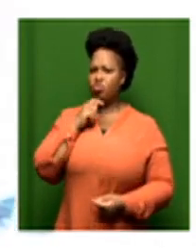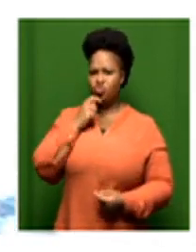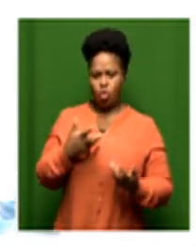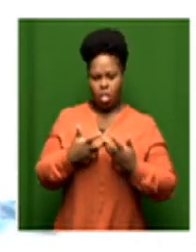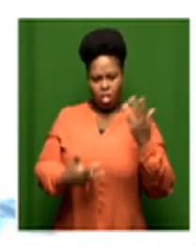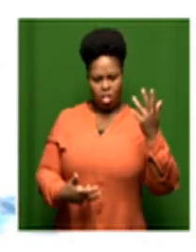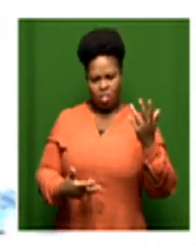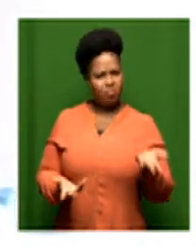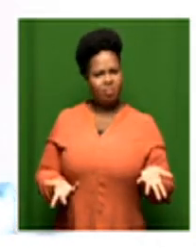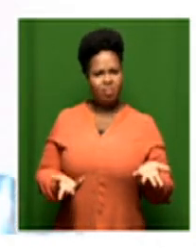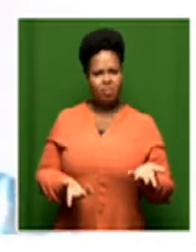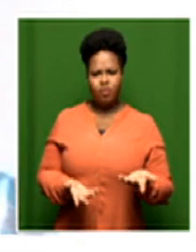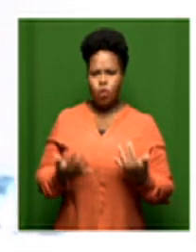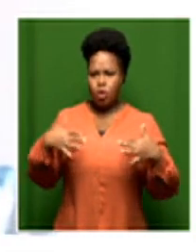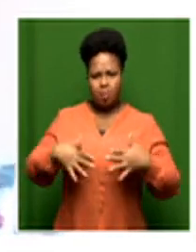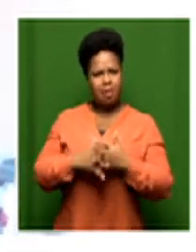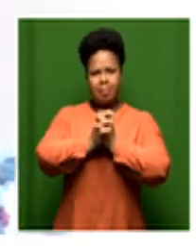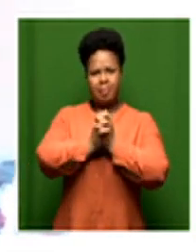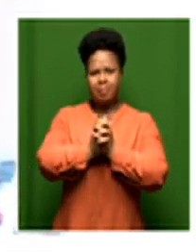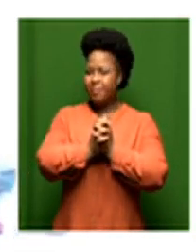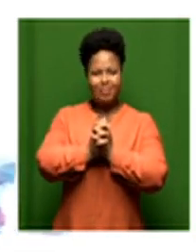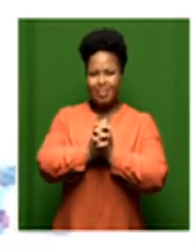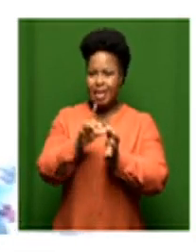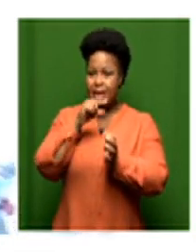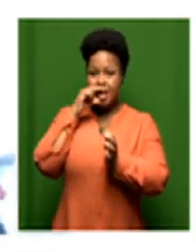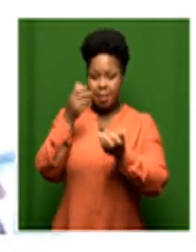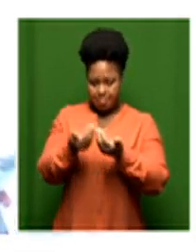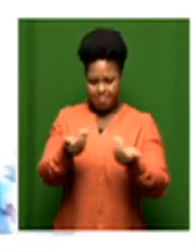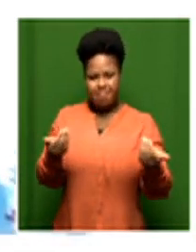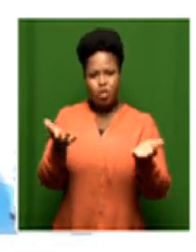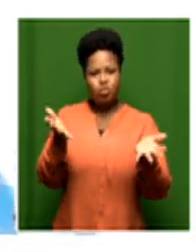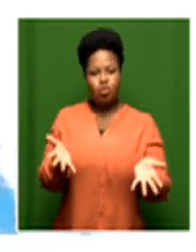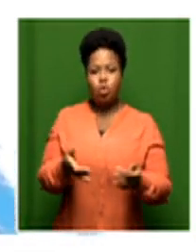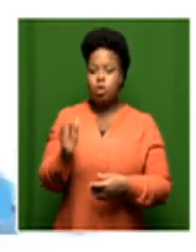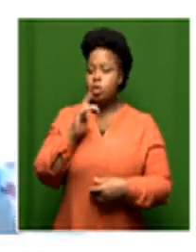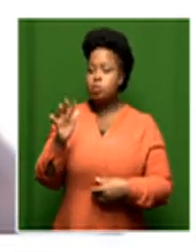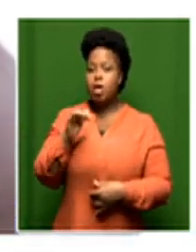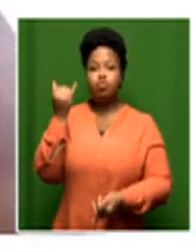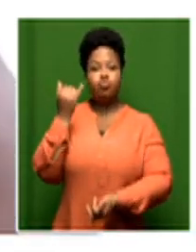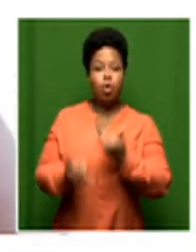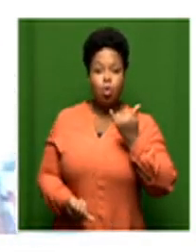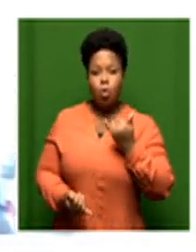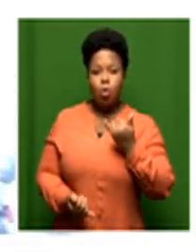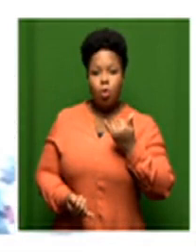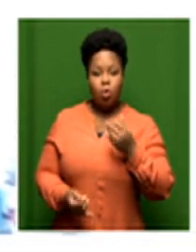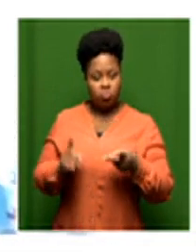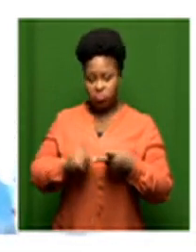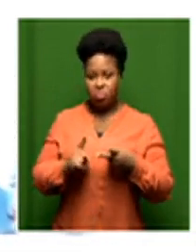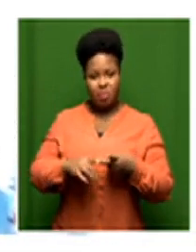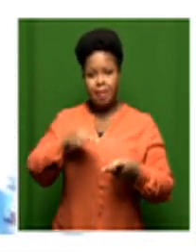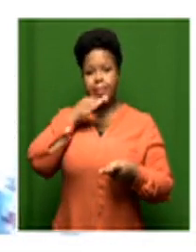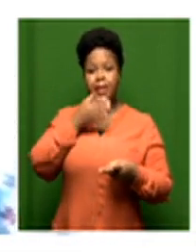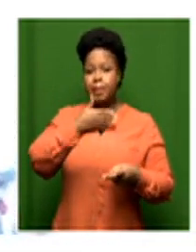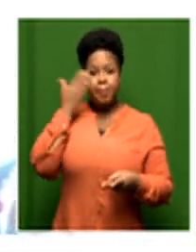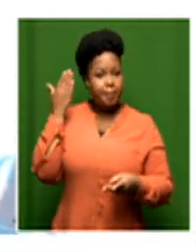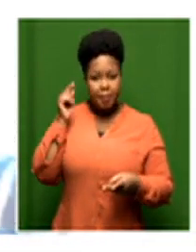necessarily bring us together, but divides us. One, spelled wrongly, with no meaning in